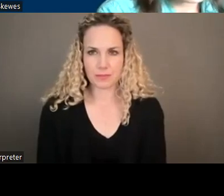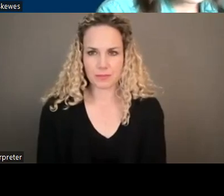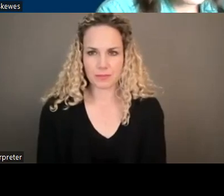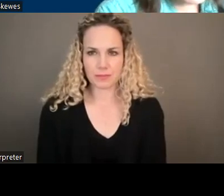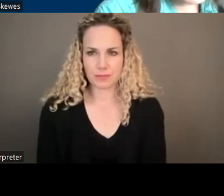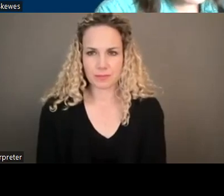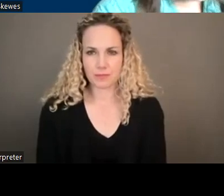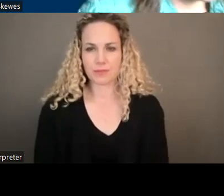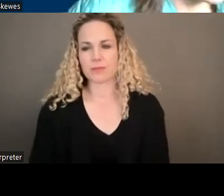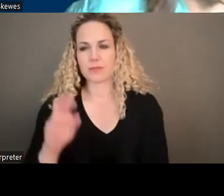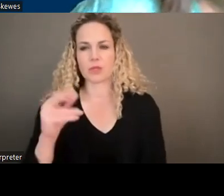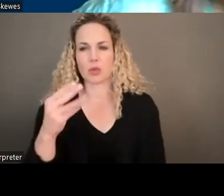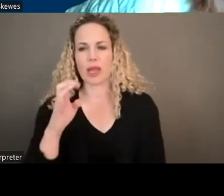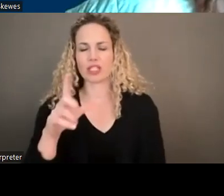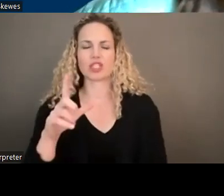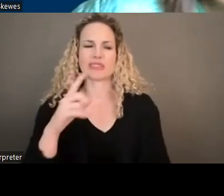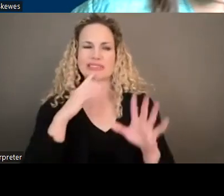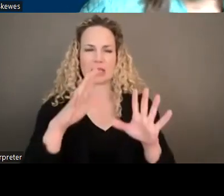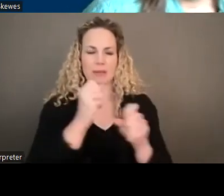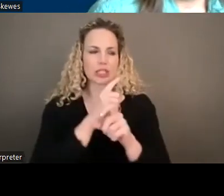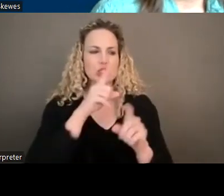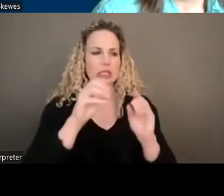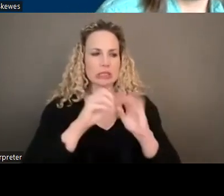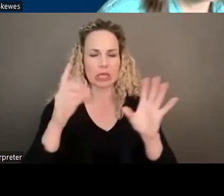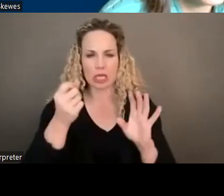So let me make sure I'm understanding this correctly.